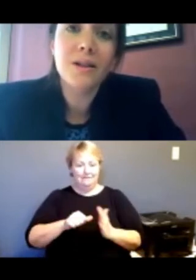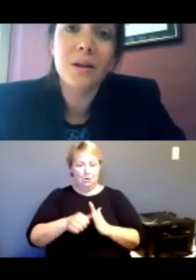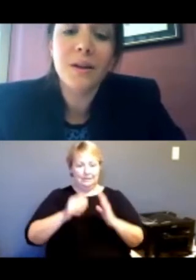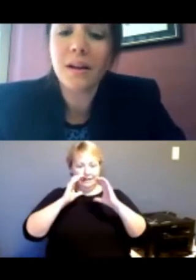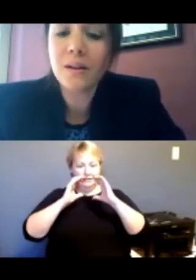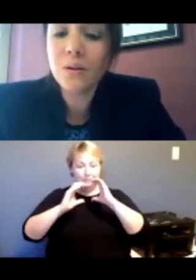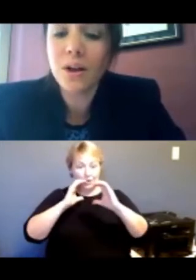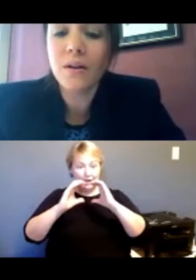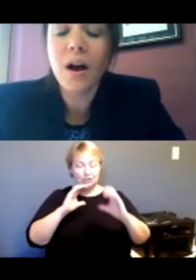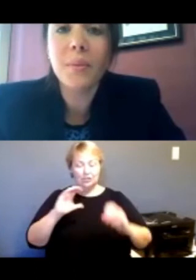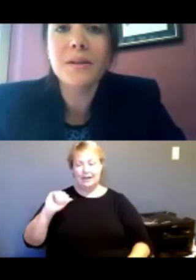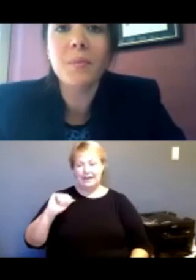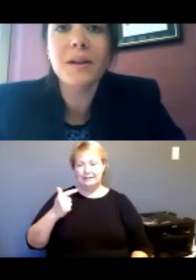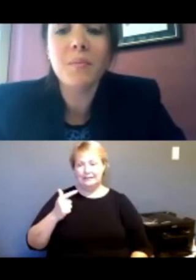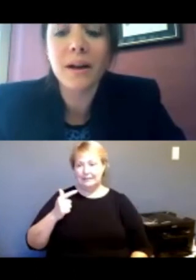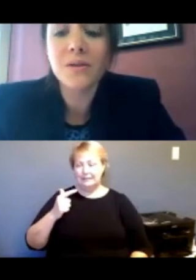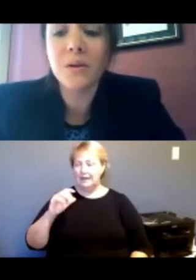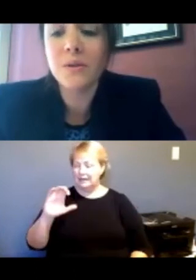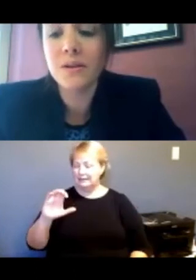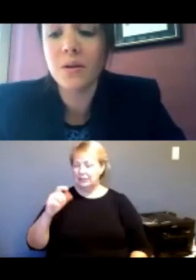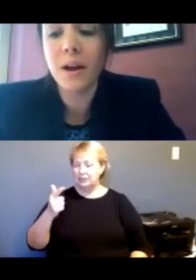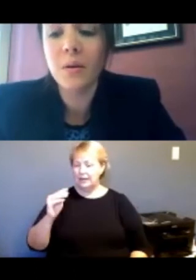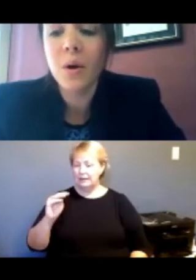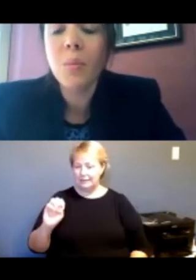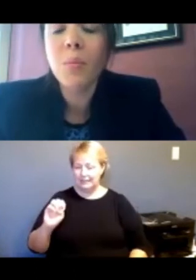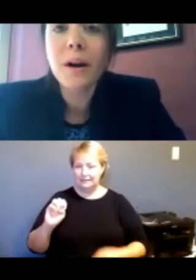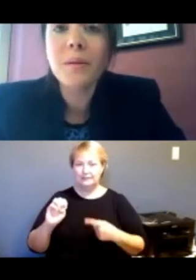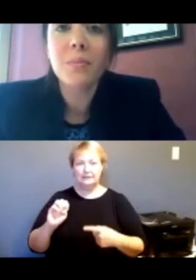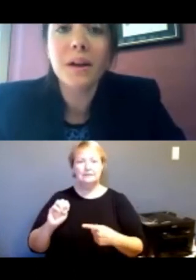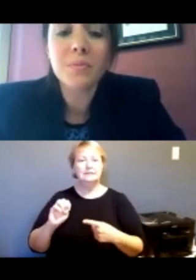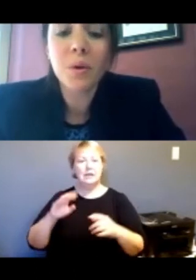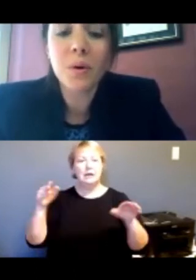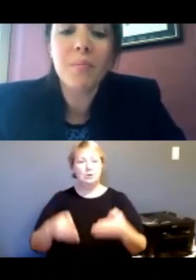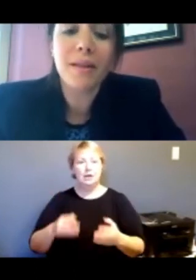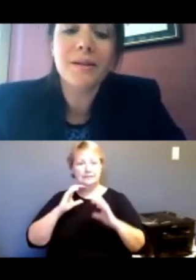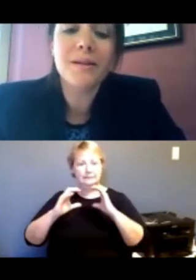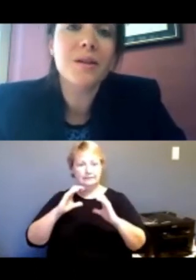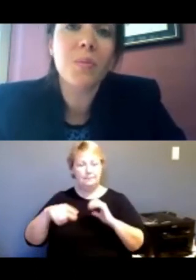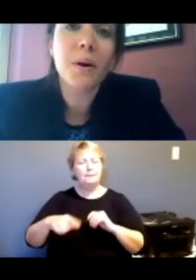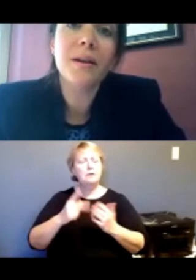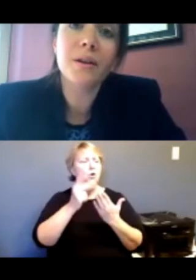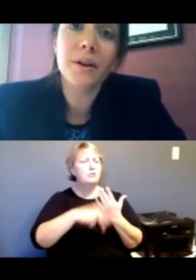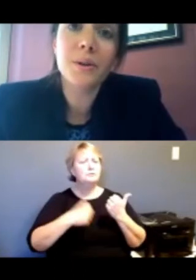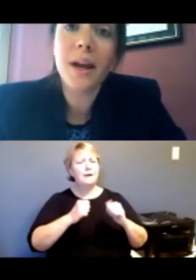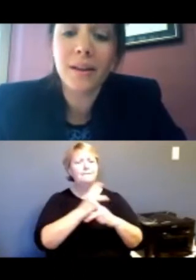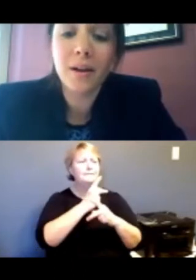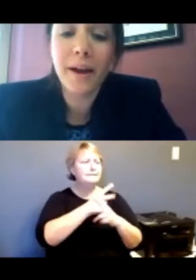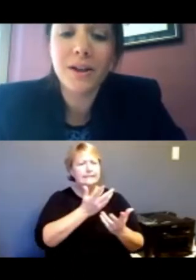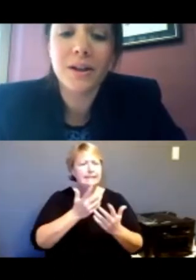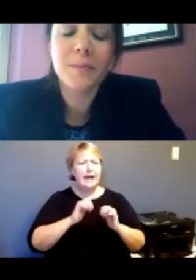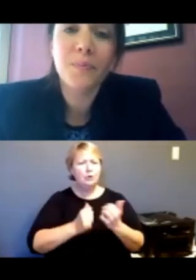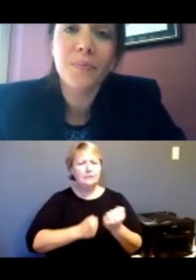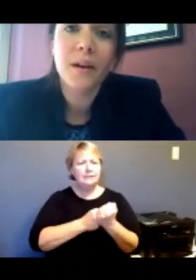the ACGME's inclusion of competency-based milestones in this domain, programs have been exploring methods that support their learners and